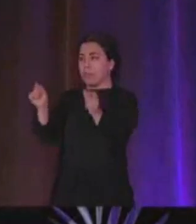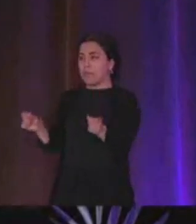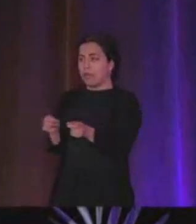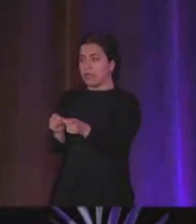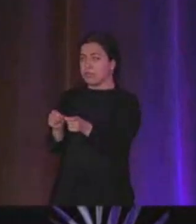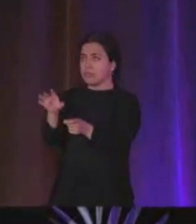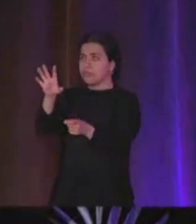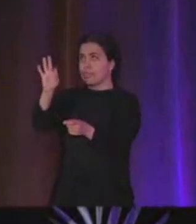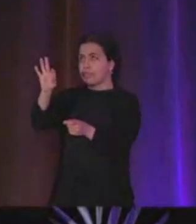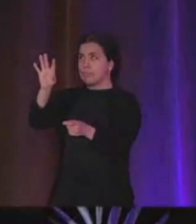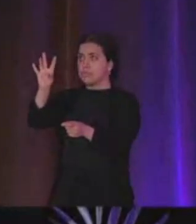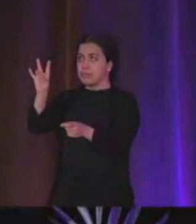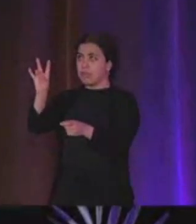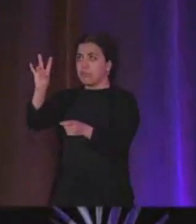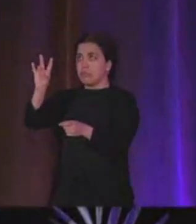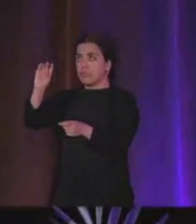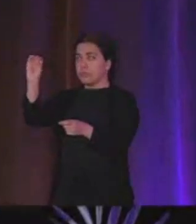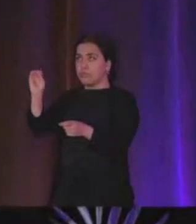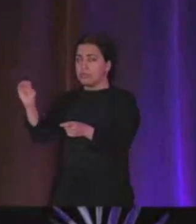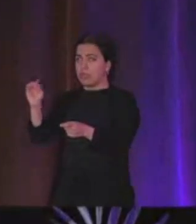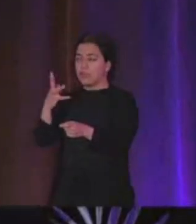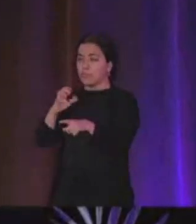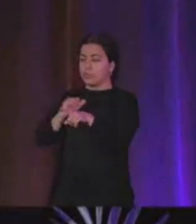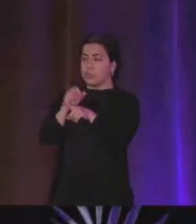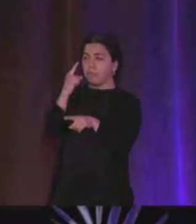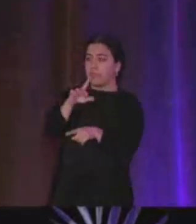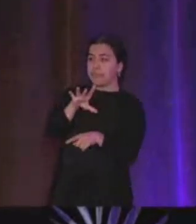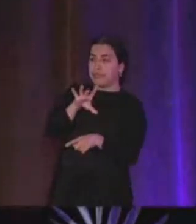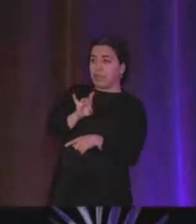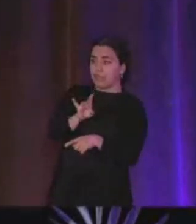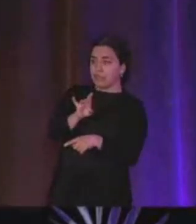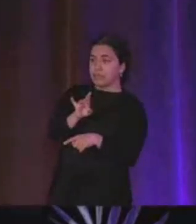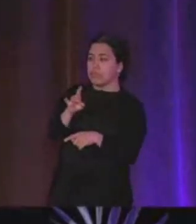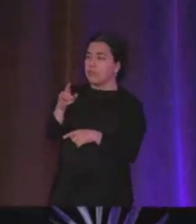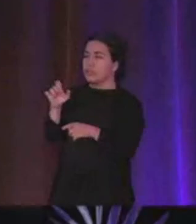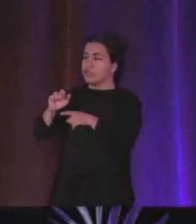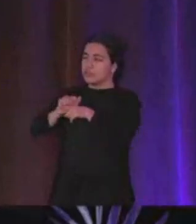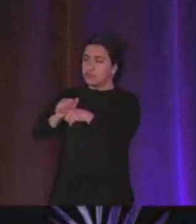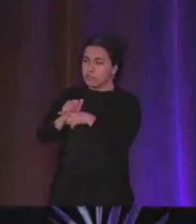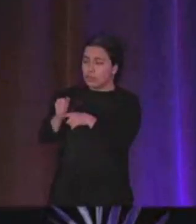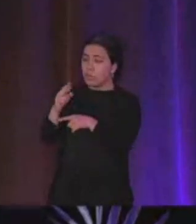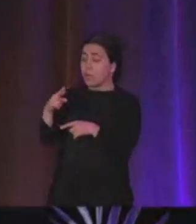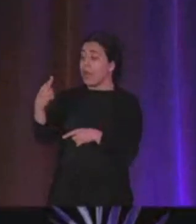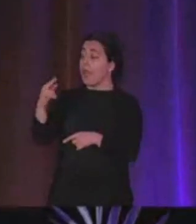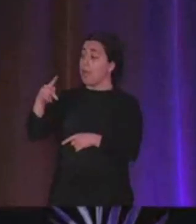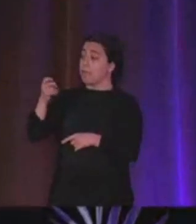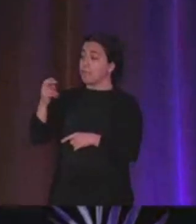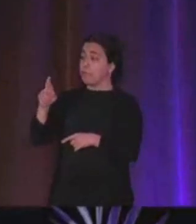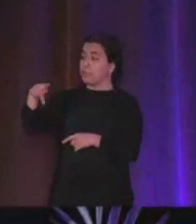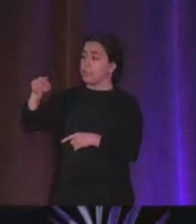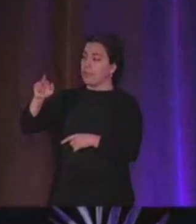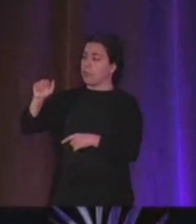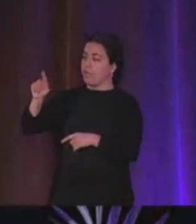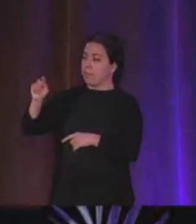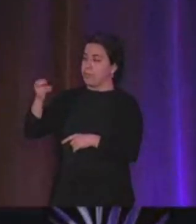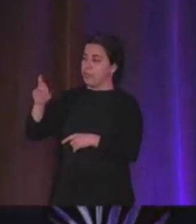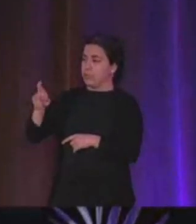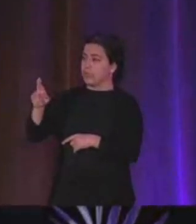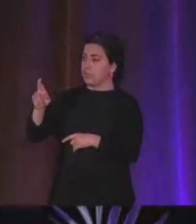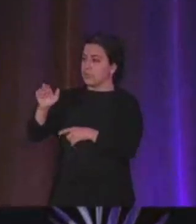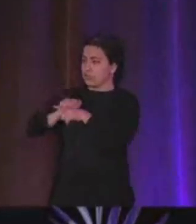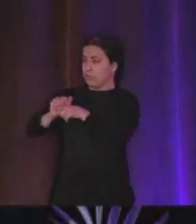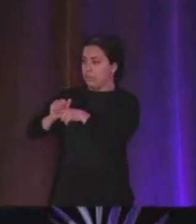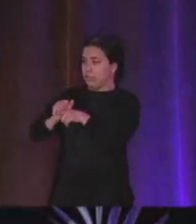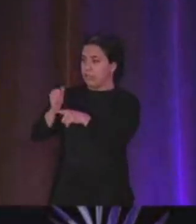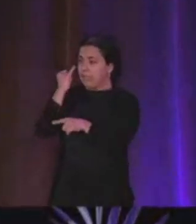50 epochs? So in that case, you need to think through, or maybe just do some hyperparameter tuning, wherein you are just playing hard